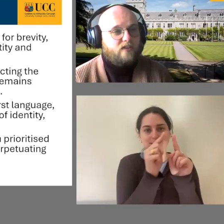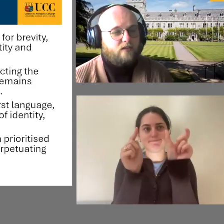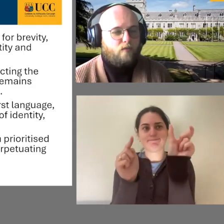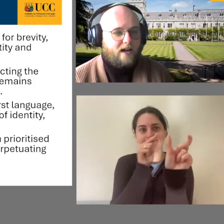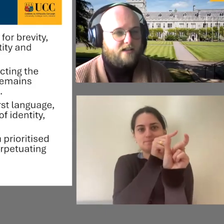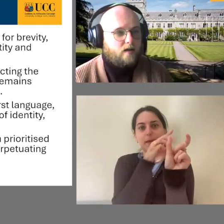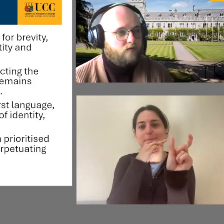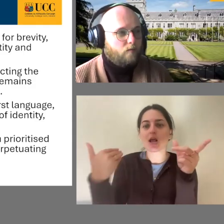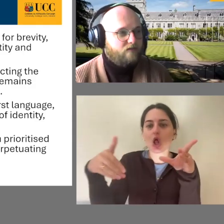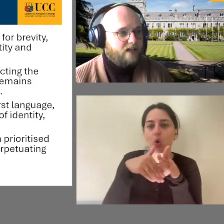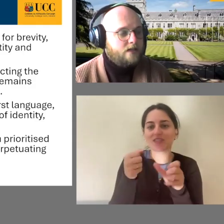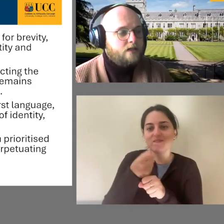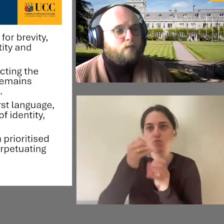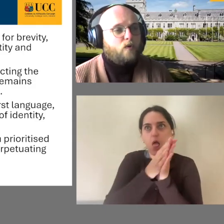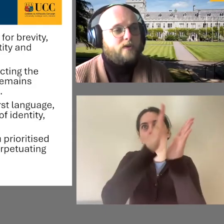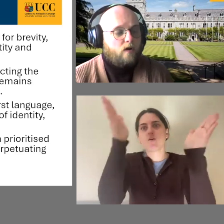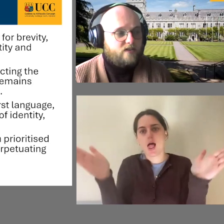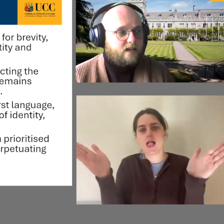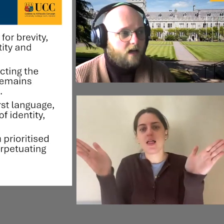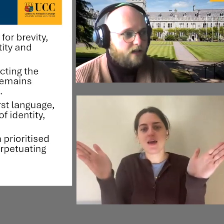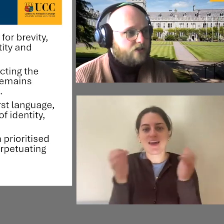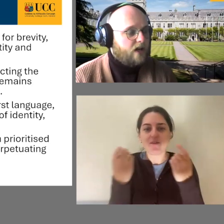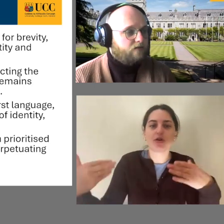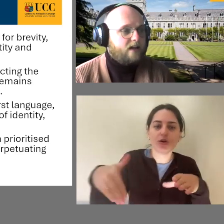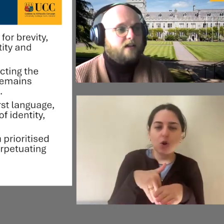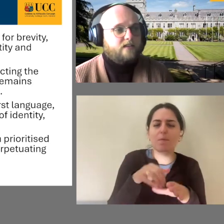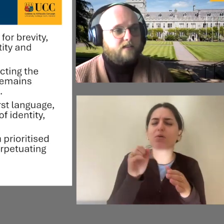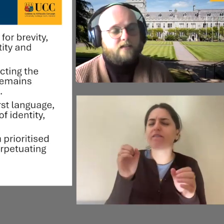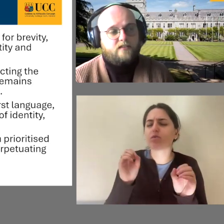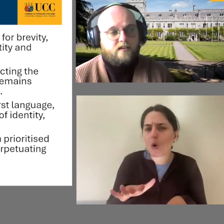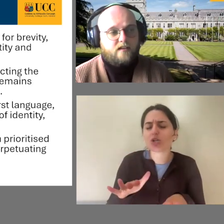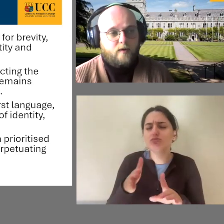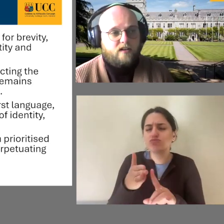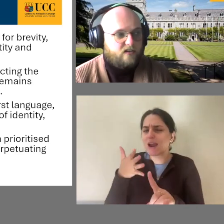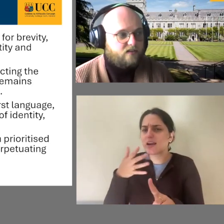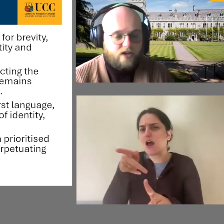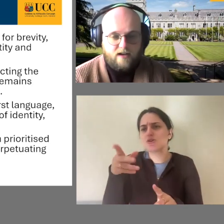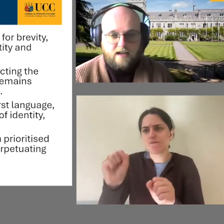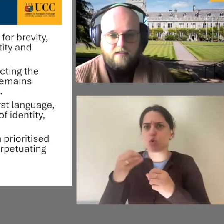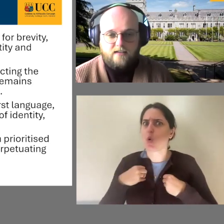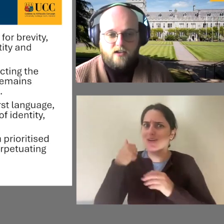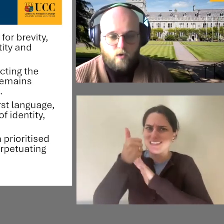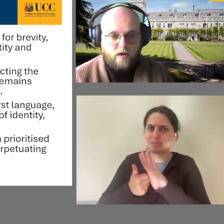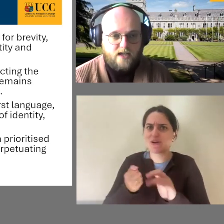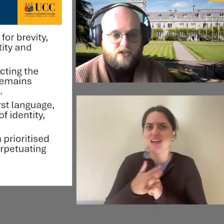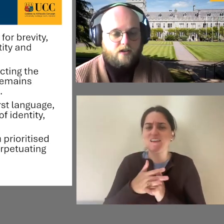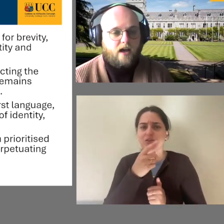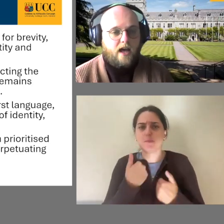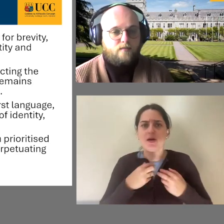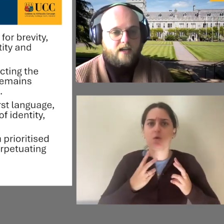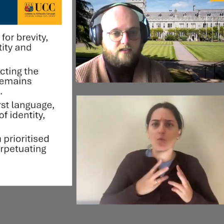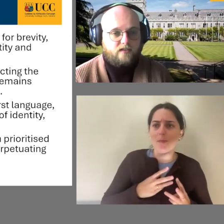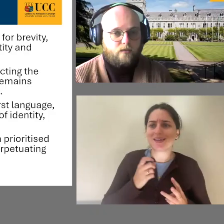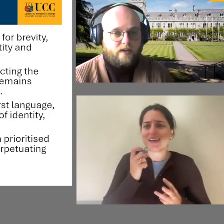an inclusive kind of umbrella term for brevity, but we do obviously acknowledge and recognize the distinct experiences of gender identity and sexual